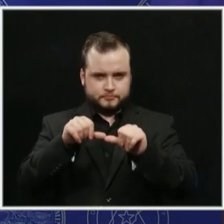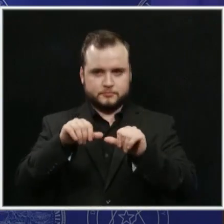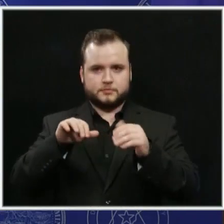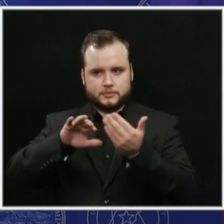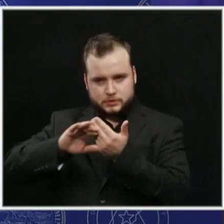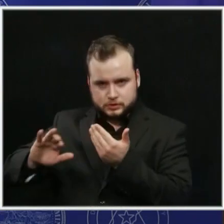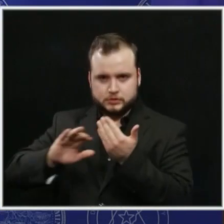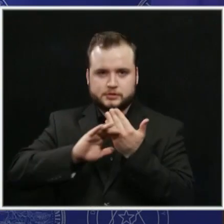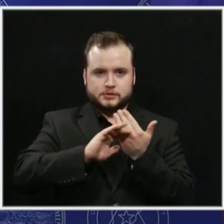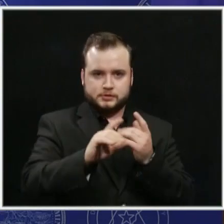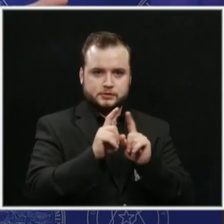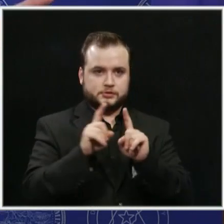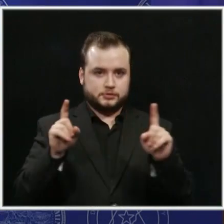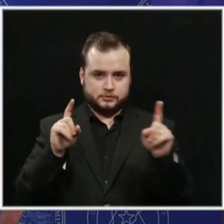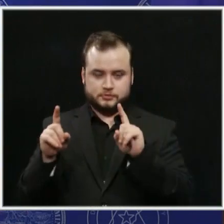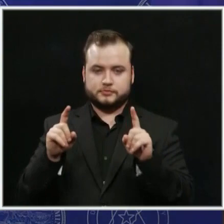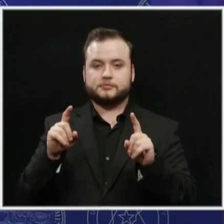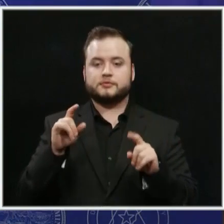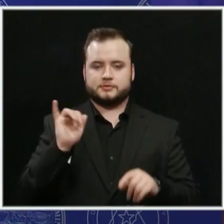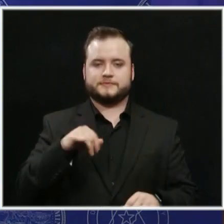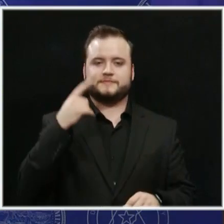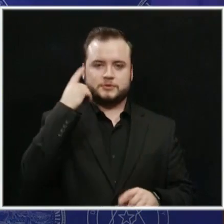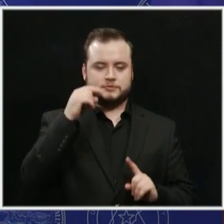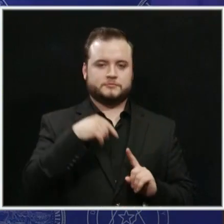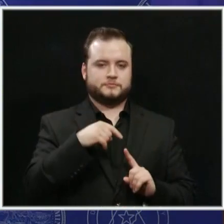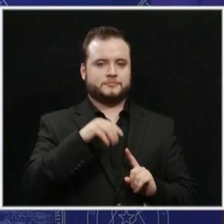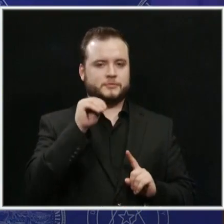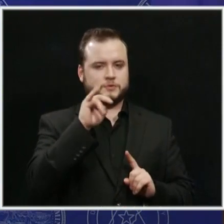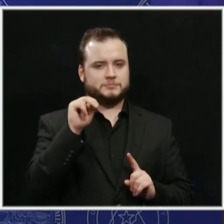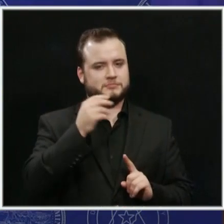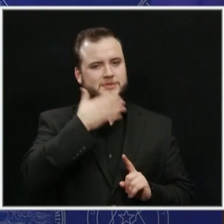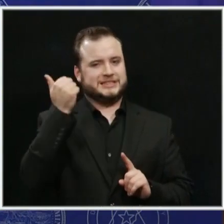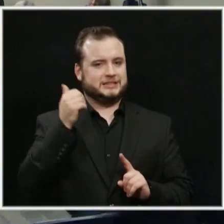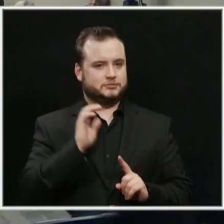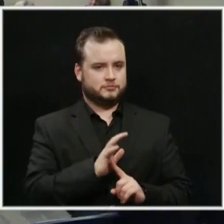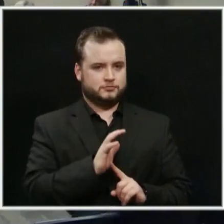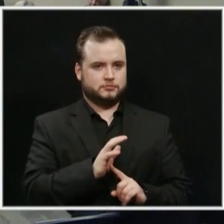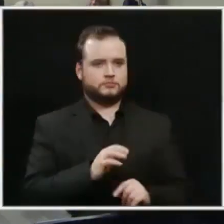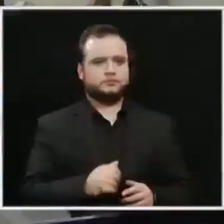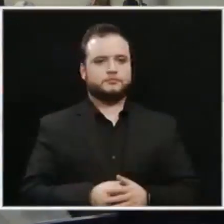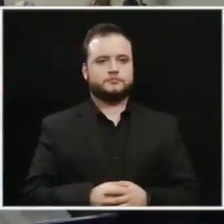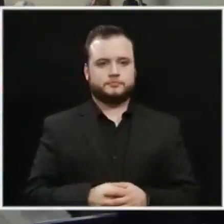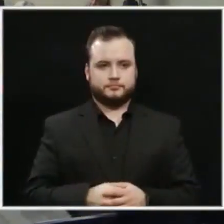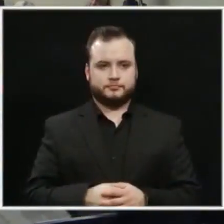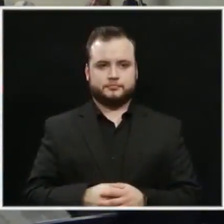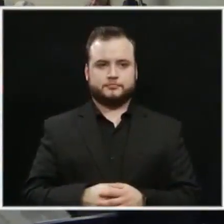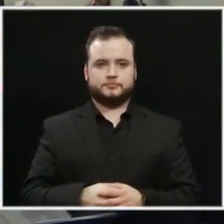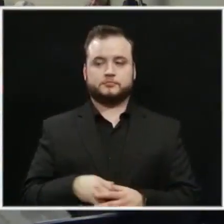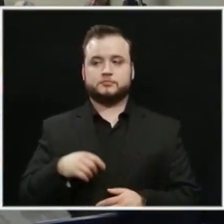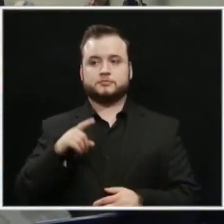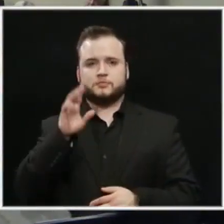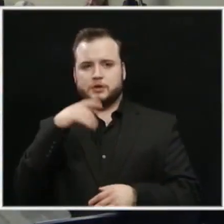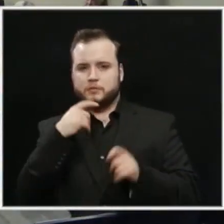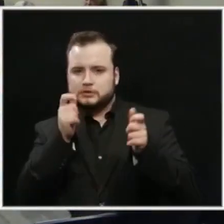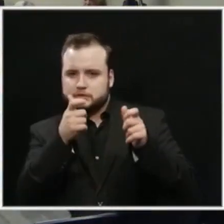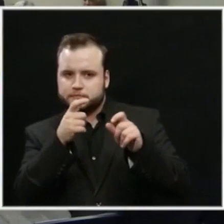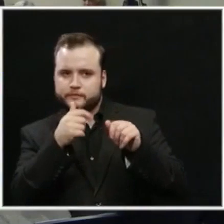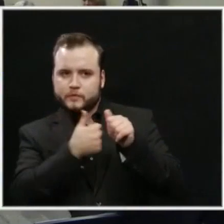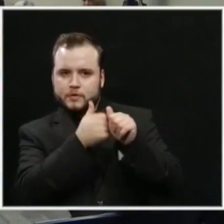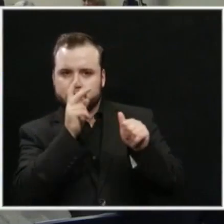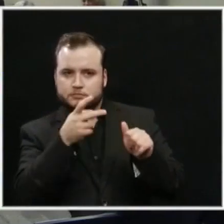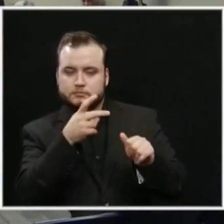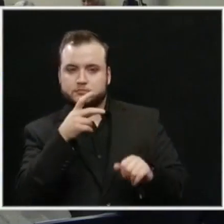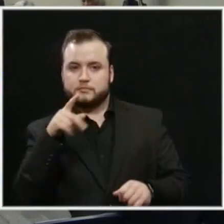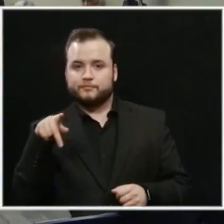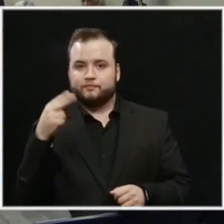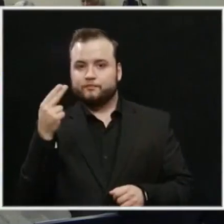out a lot better. I don't know yet at this point. Follow-up. Would it be a phased reopening, like you wouldn't initially allow health clubs